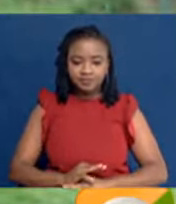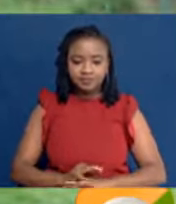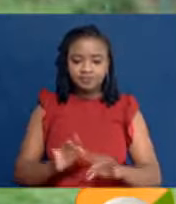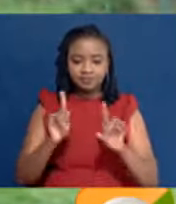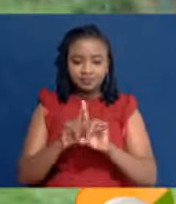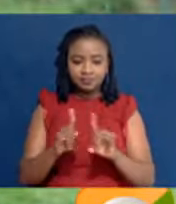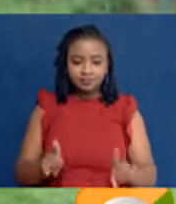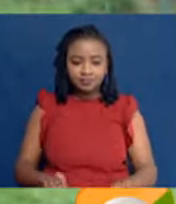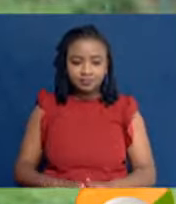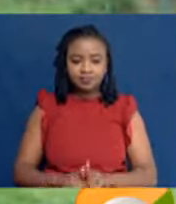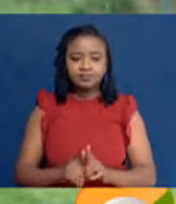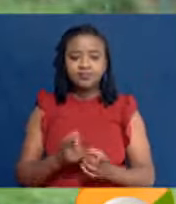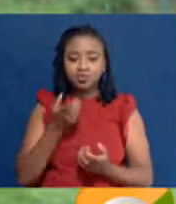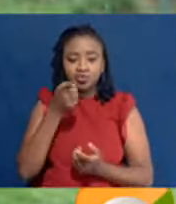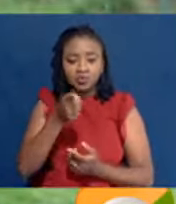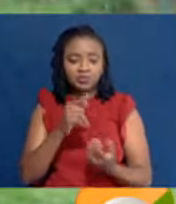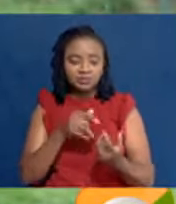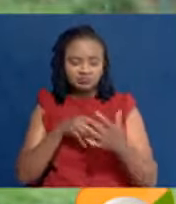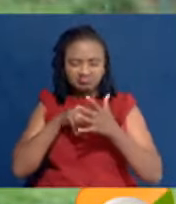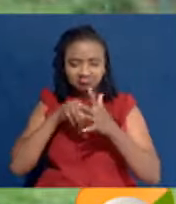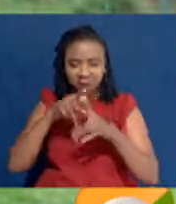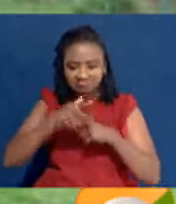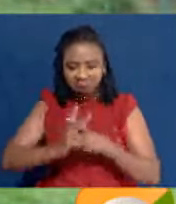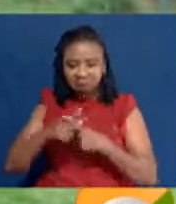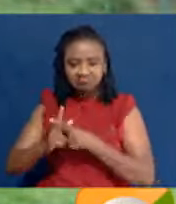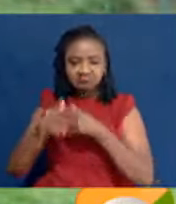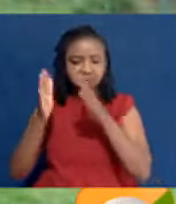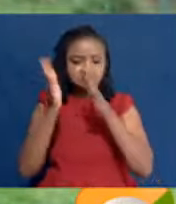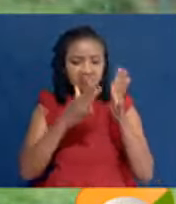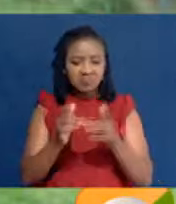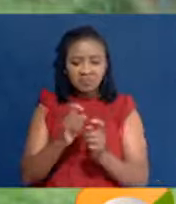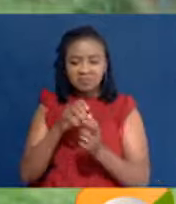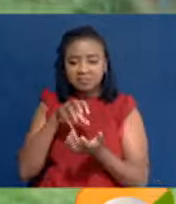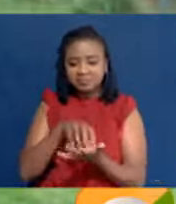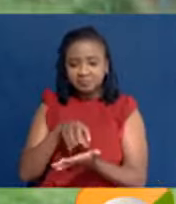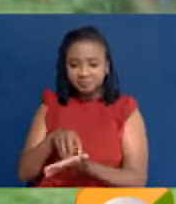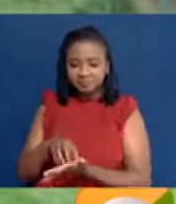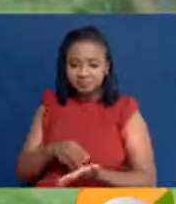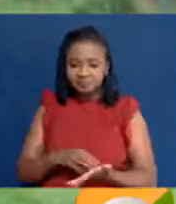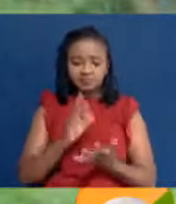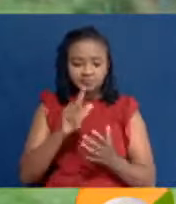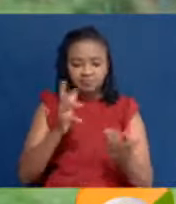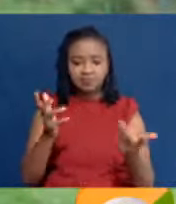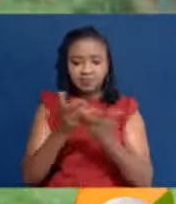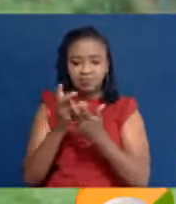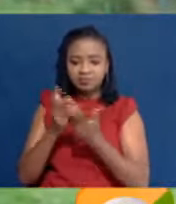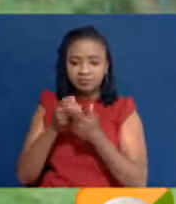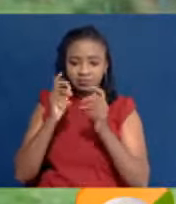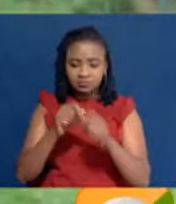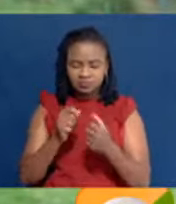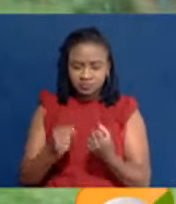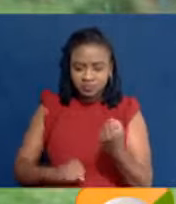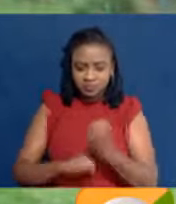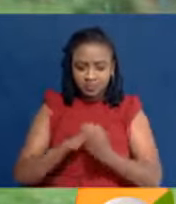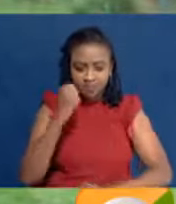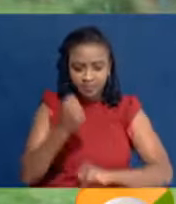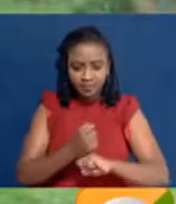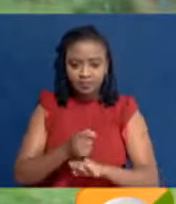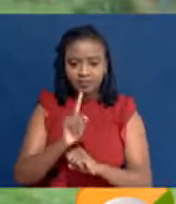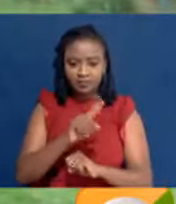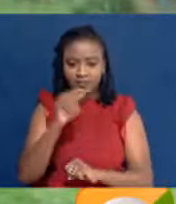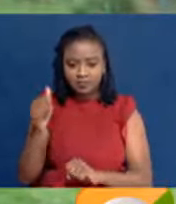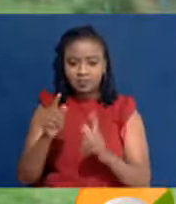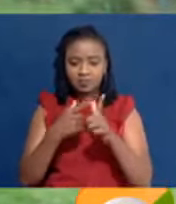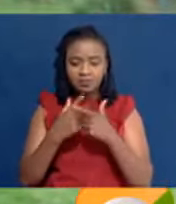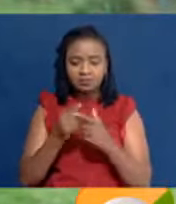the climatic conditions. So all of those adaptive capacities, so building more adaptation strategies at the community